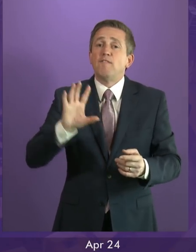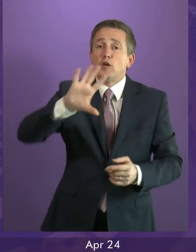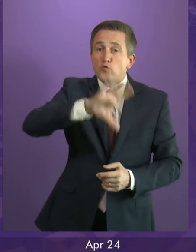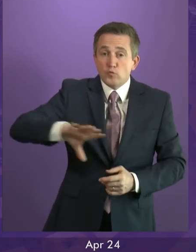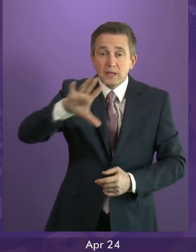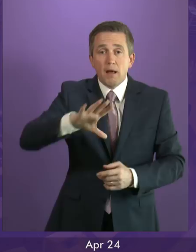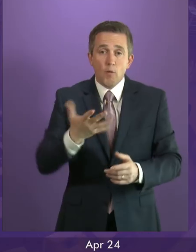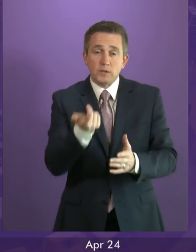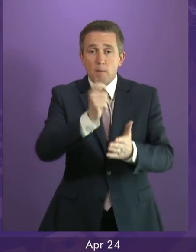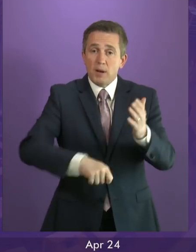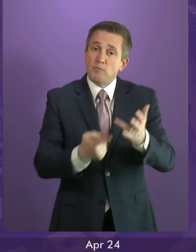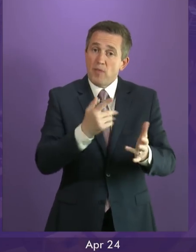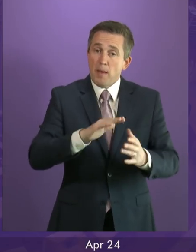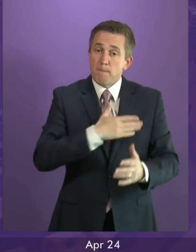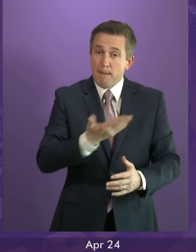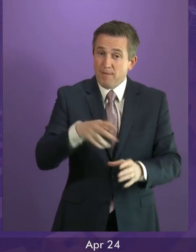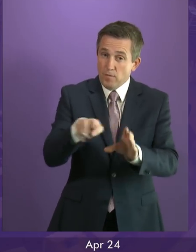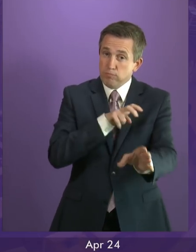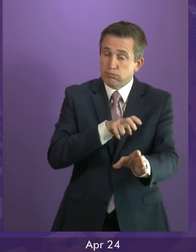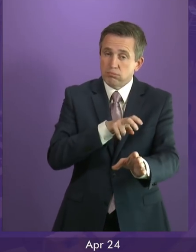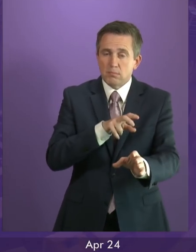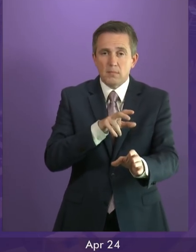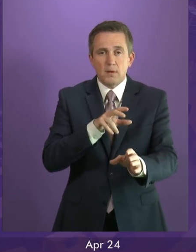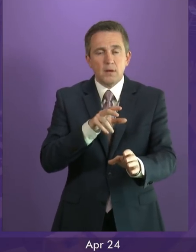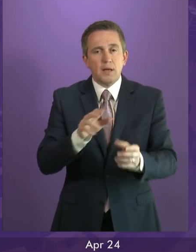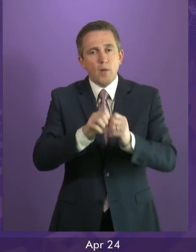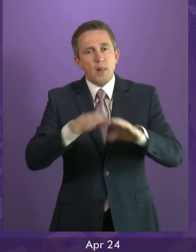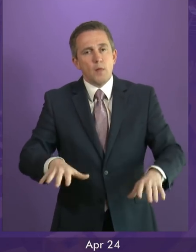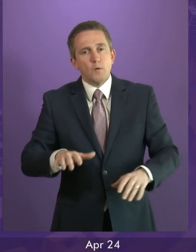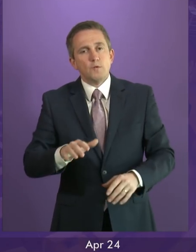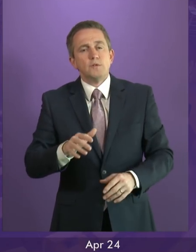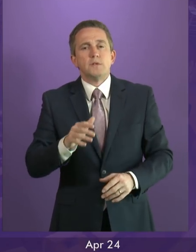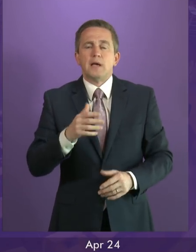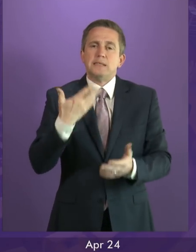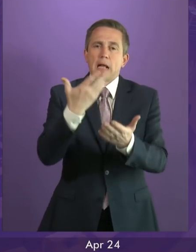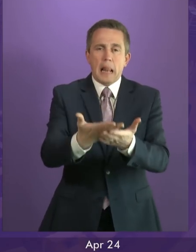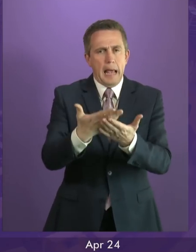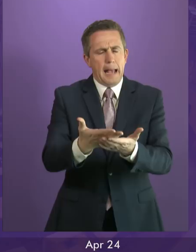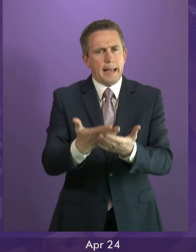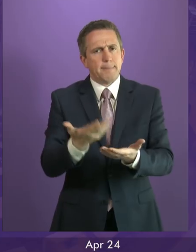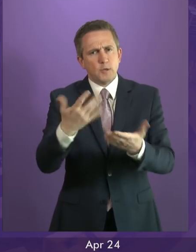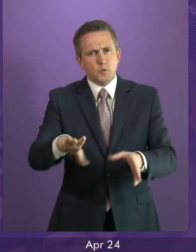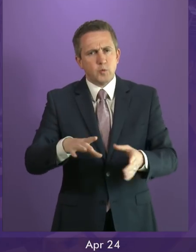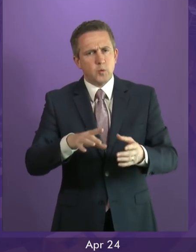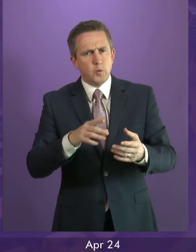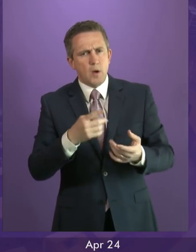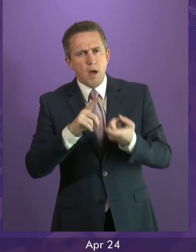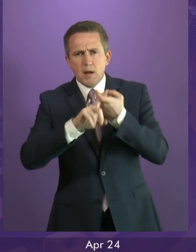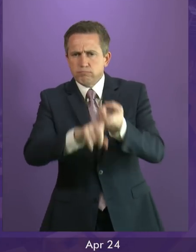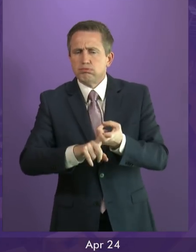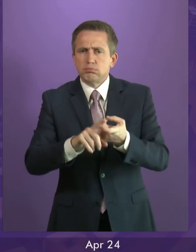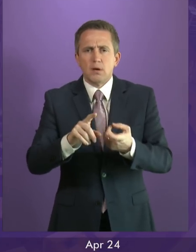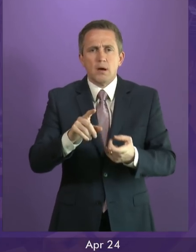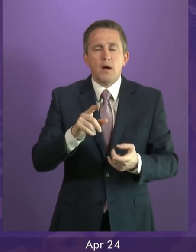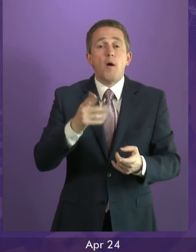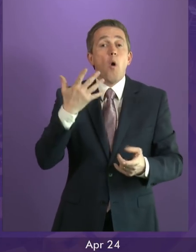punish one of its members for wanting to leave it, the union, it would lose its claim to moral legitimacy. And the statement of a Tory minister that once